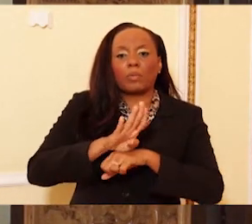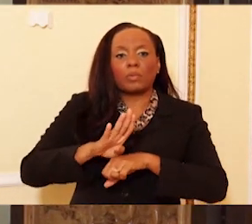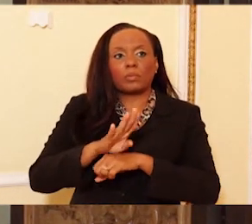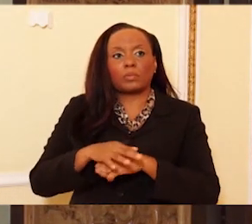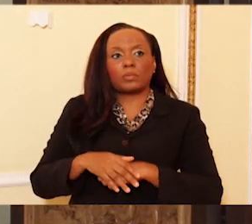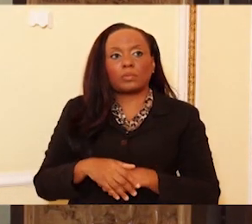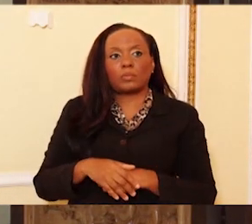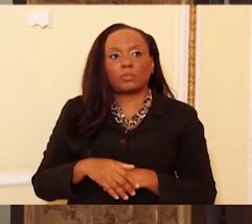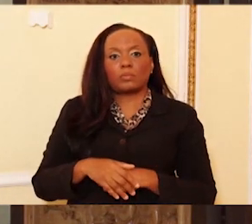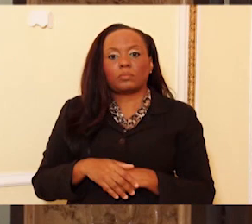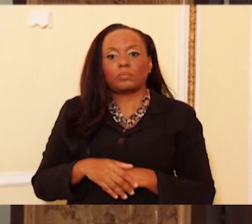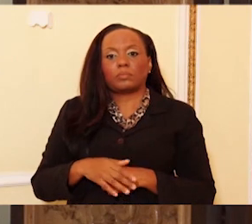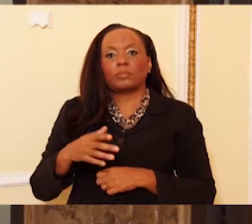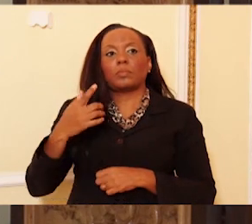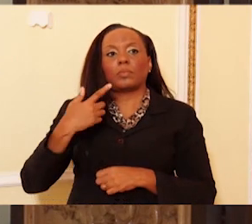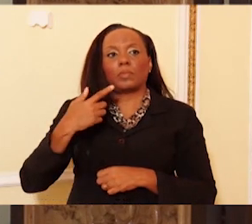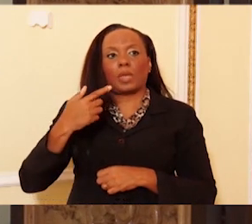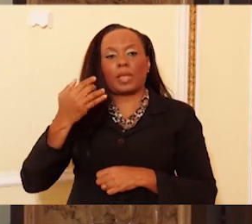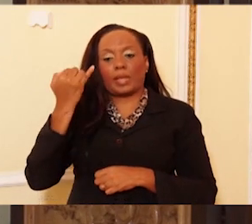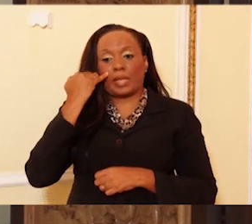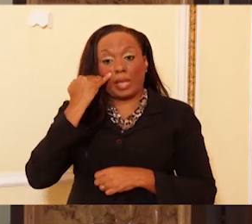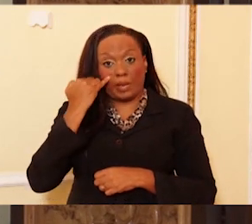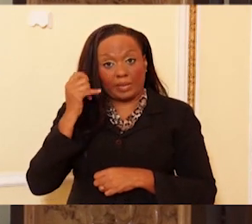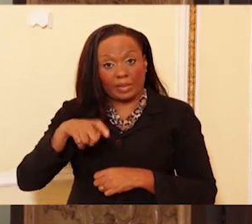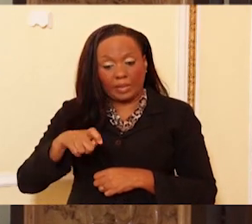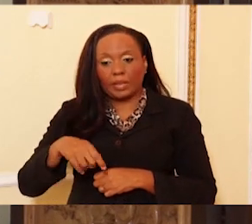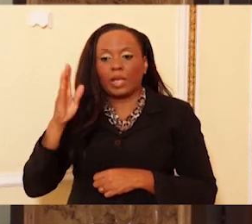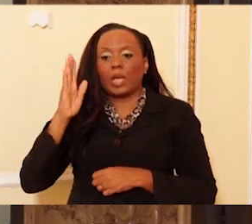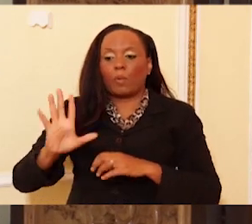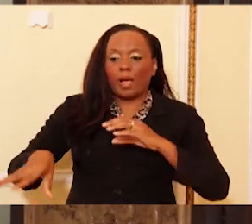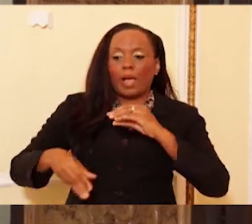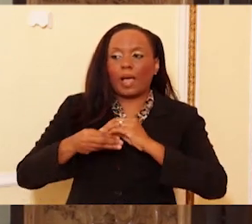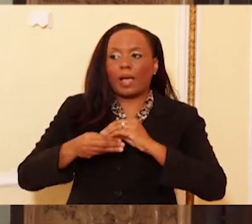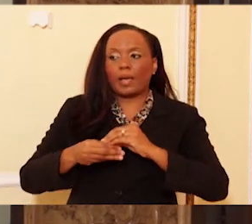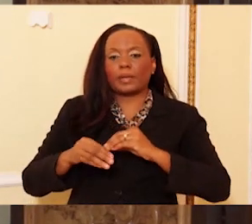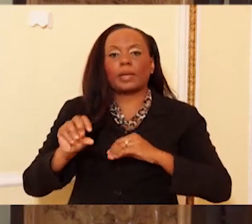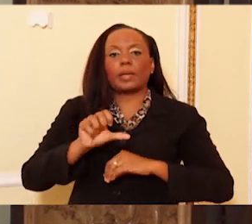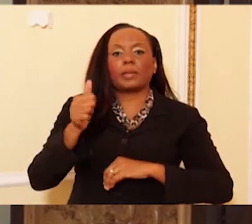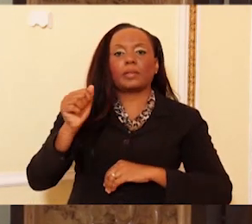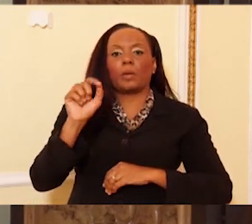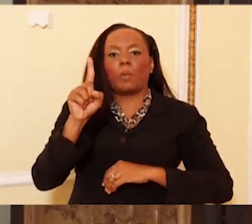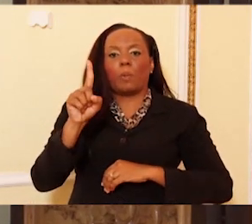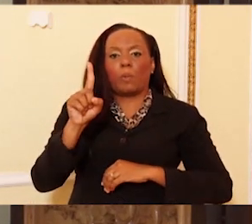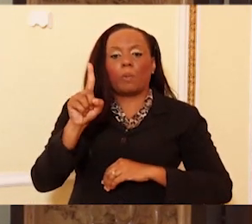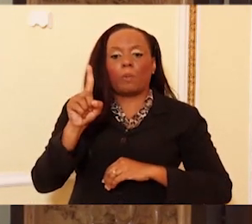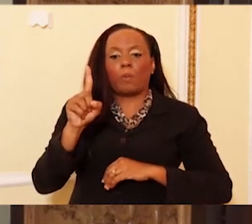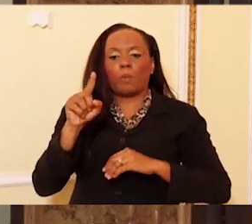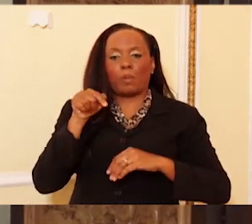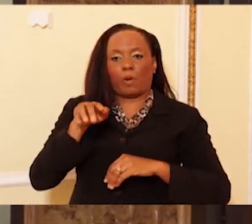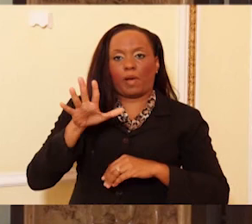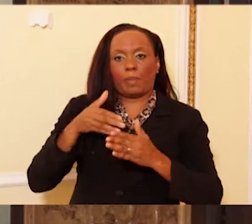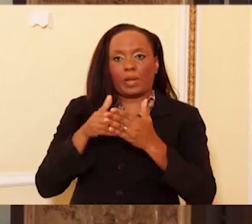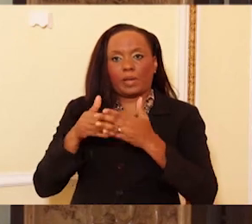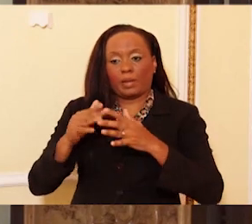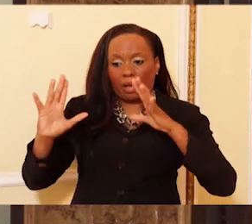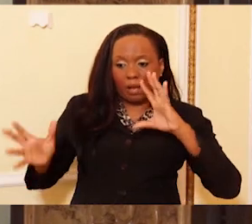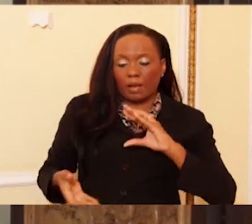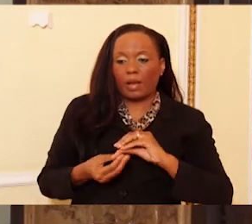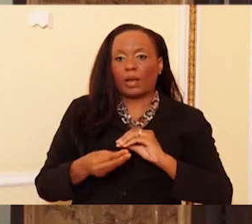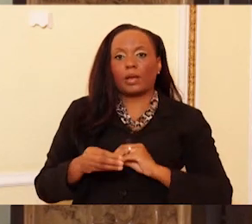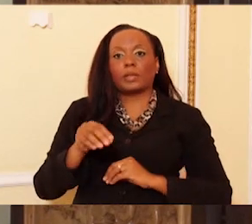$1.5 million top-up if needed. That would bring the total to $3 million in